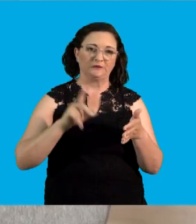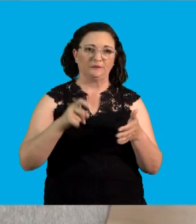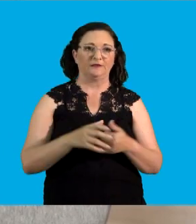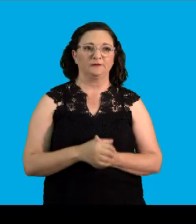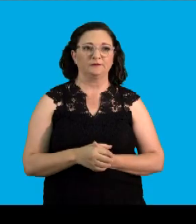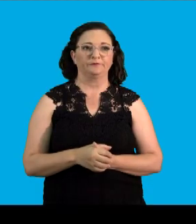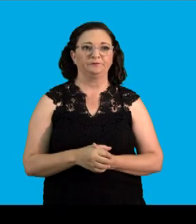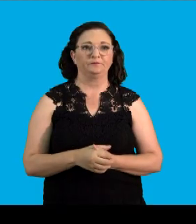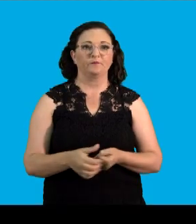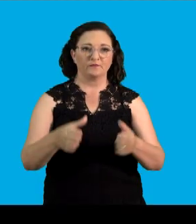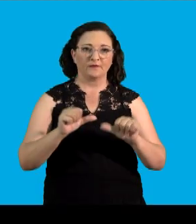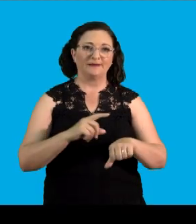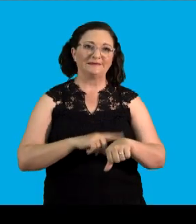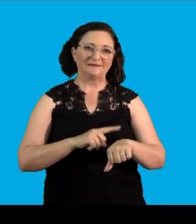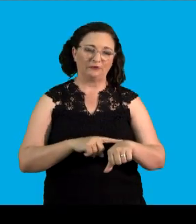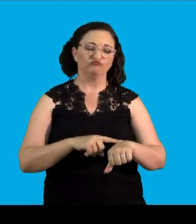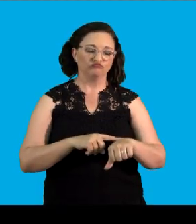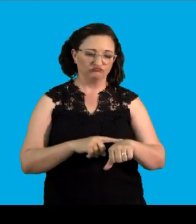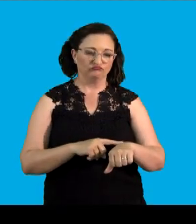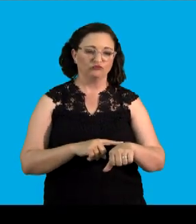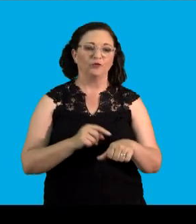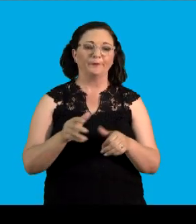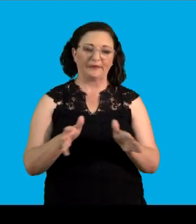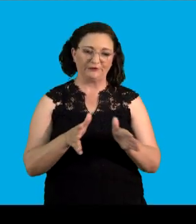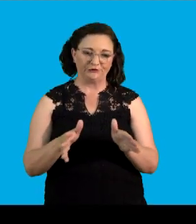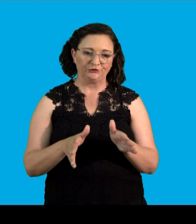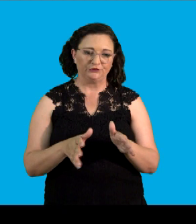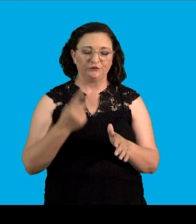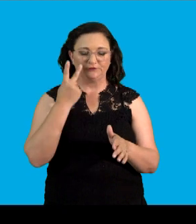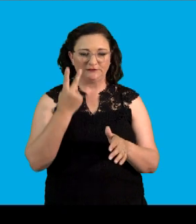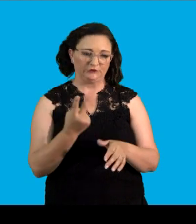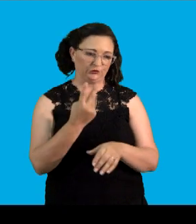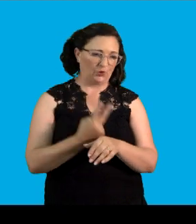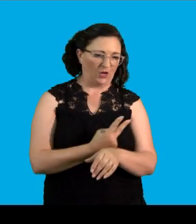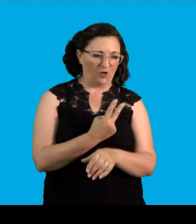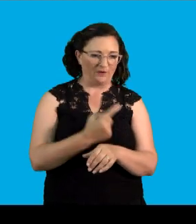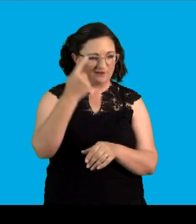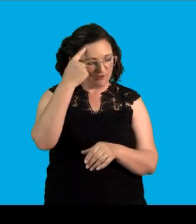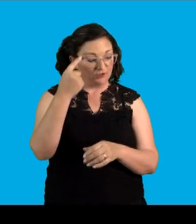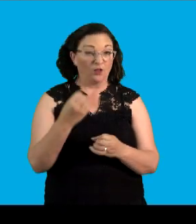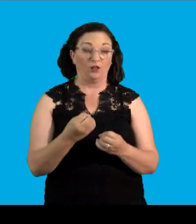instructions. Right, and then time management is very important. You might look at 2 hours and think it's a